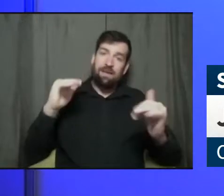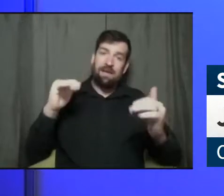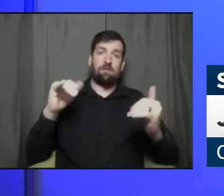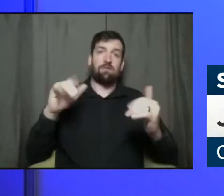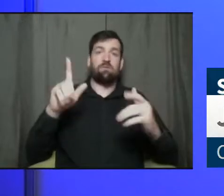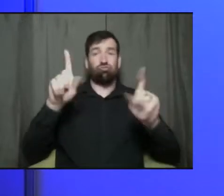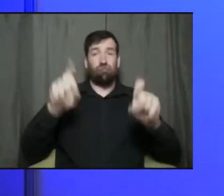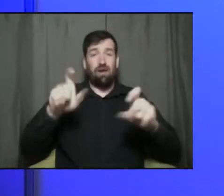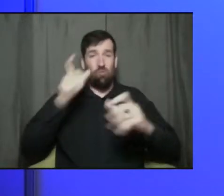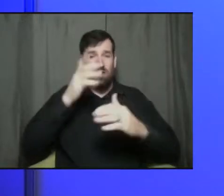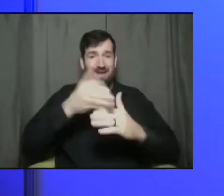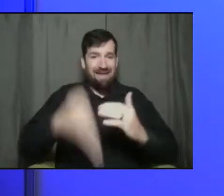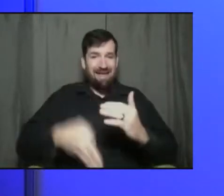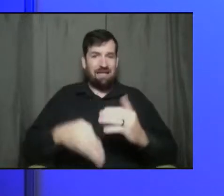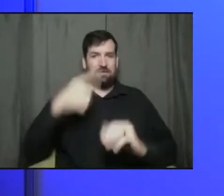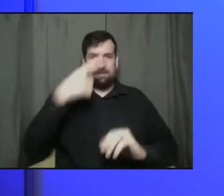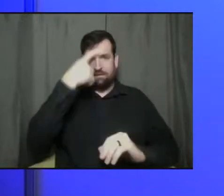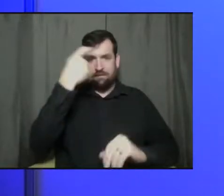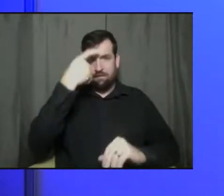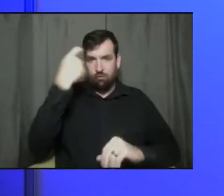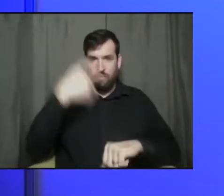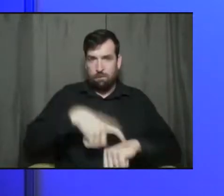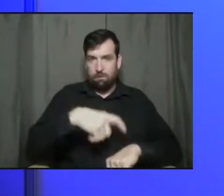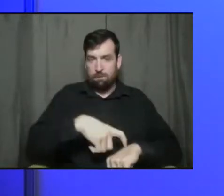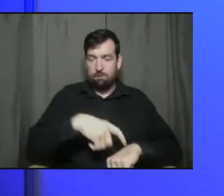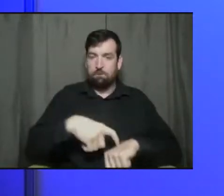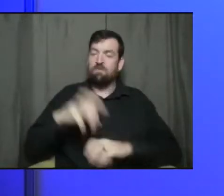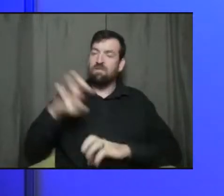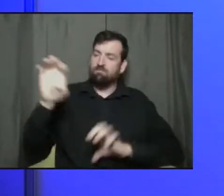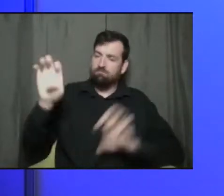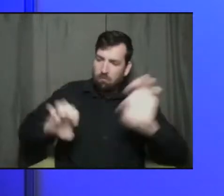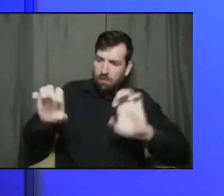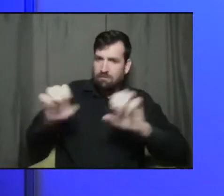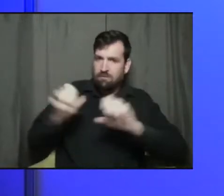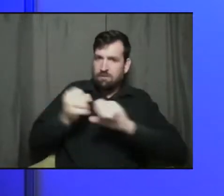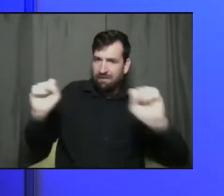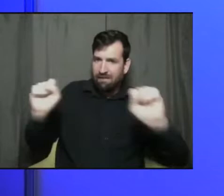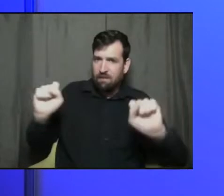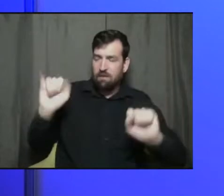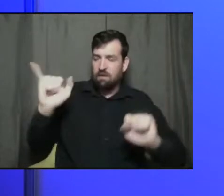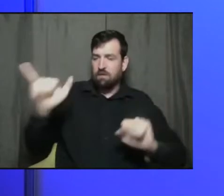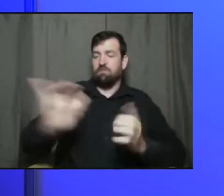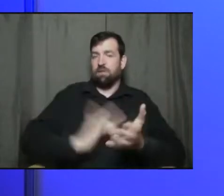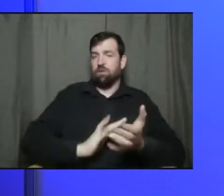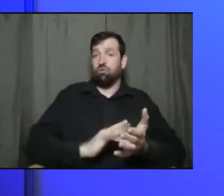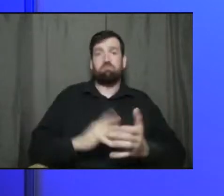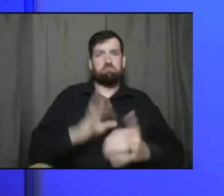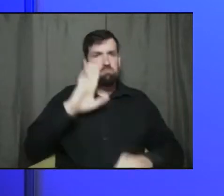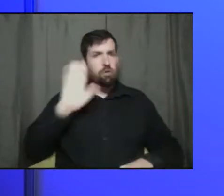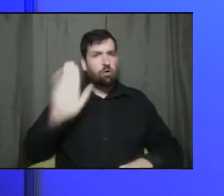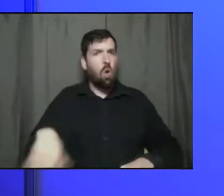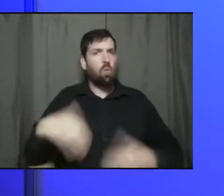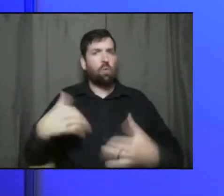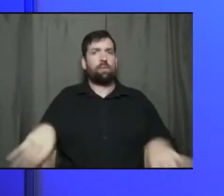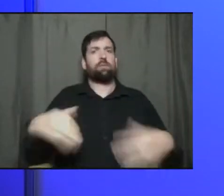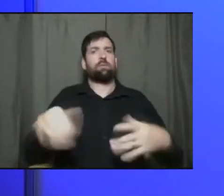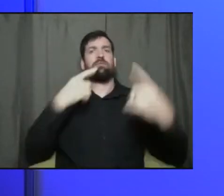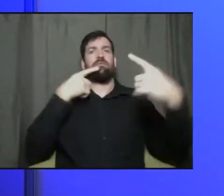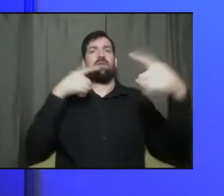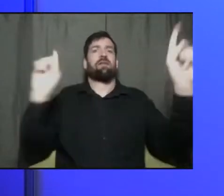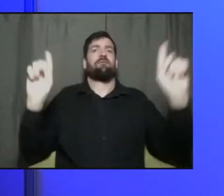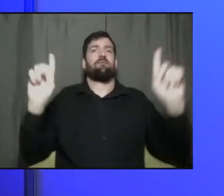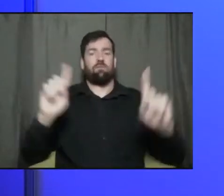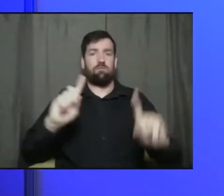in studying and evaluating the safety of this medication, which we know is so effective in children age 2 to age